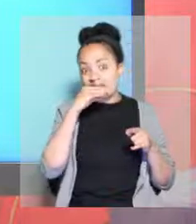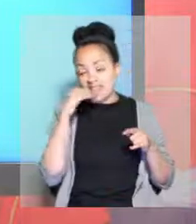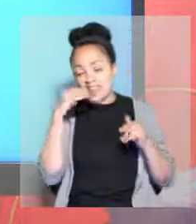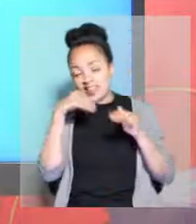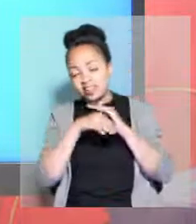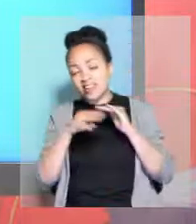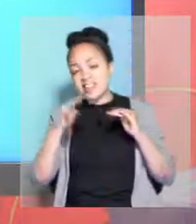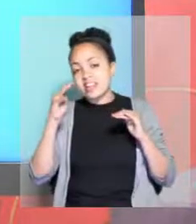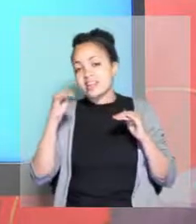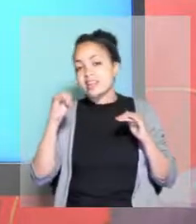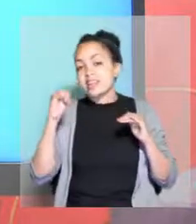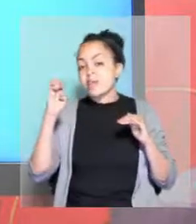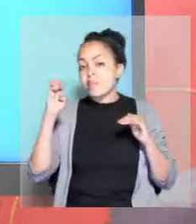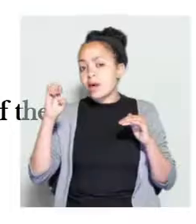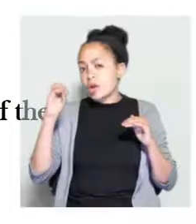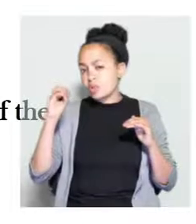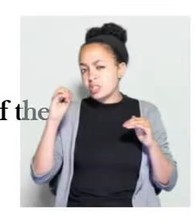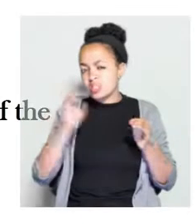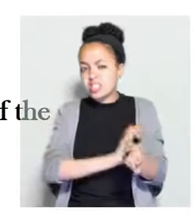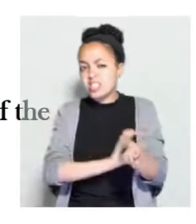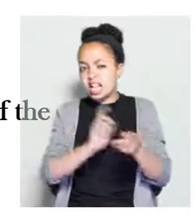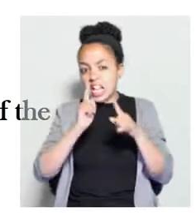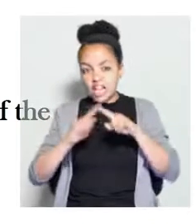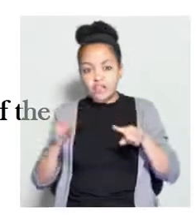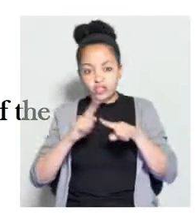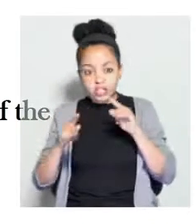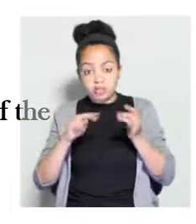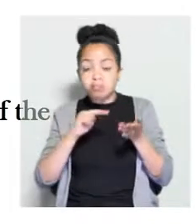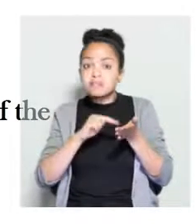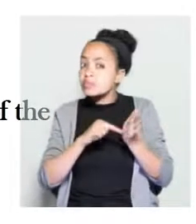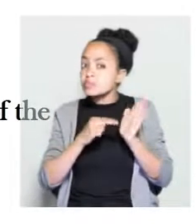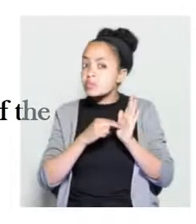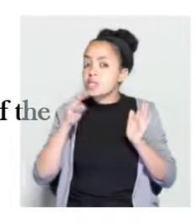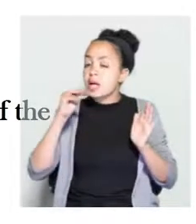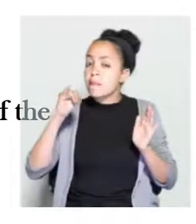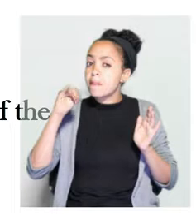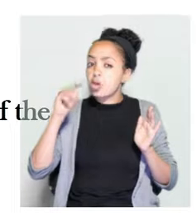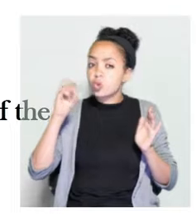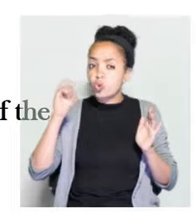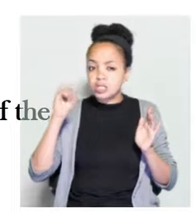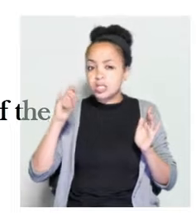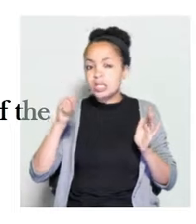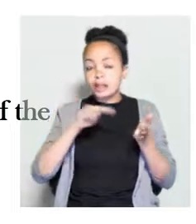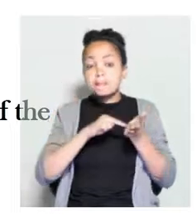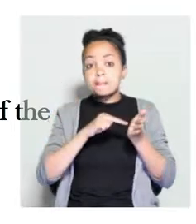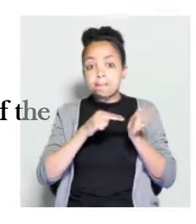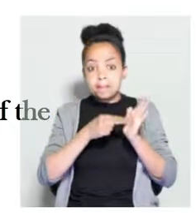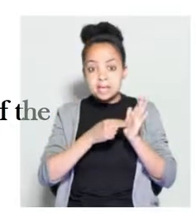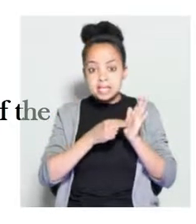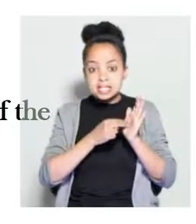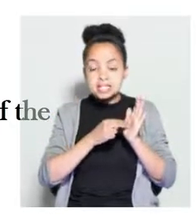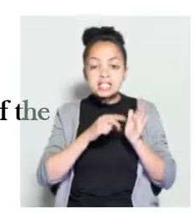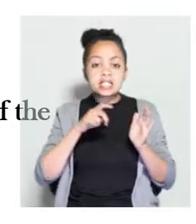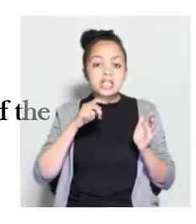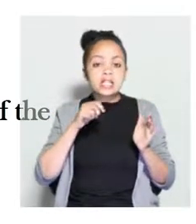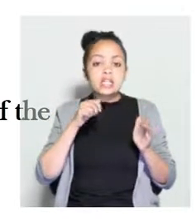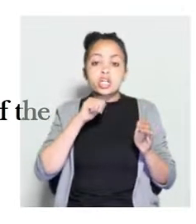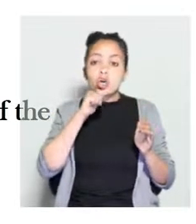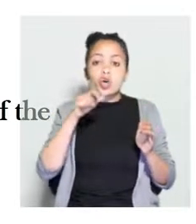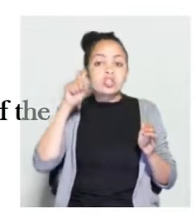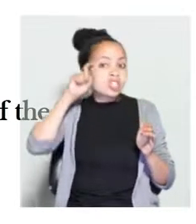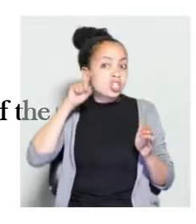in meiosis cell division. When you say mitosis, it is a means of asexual